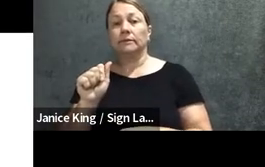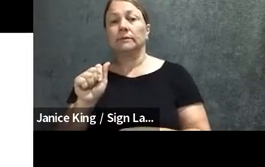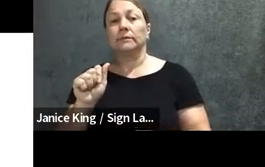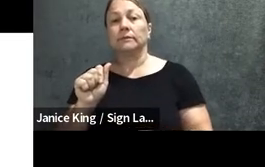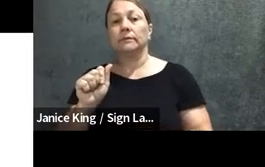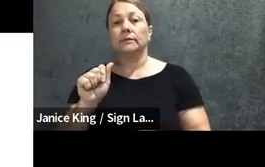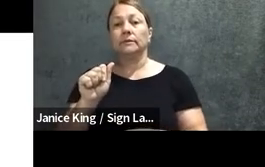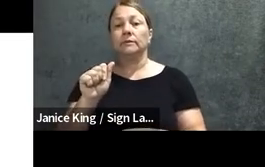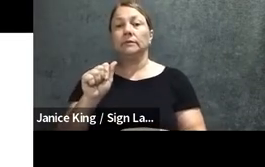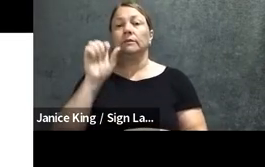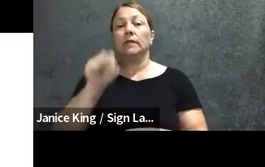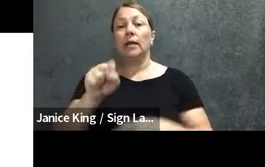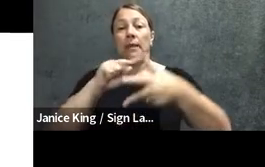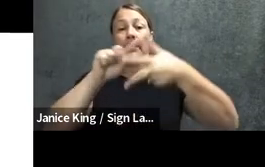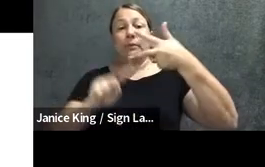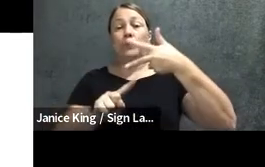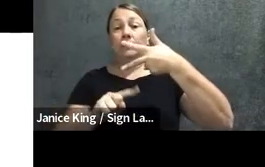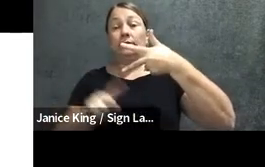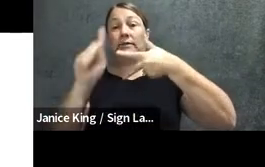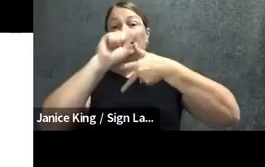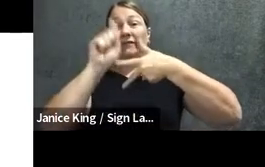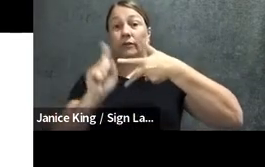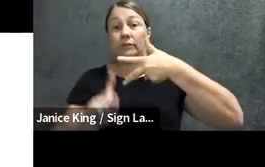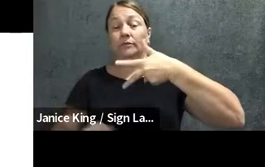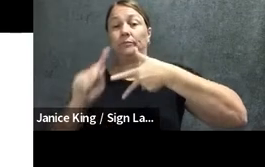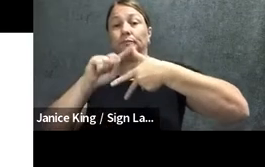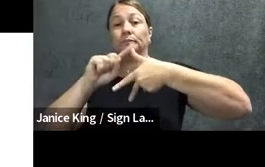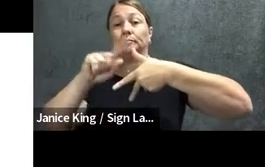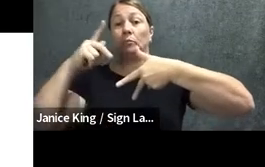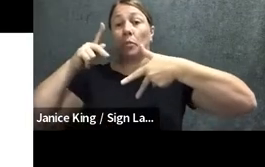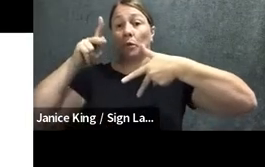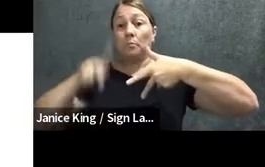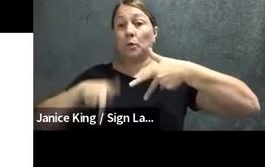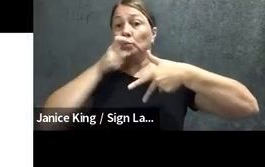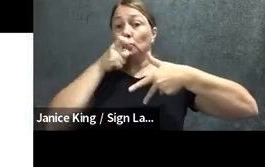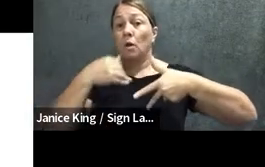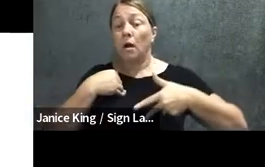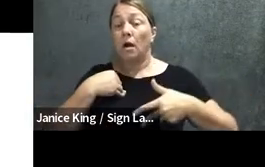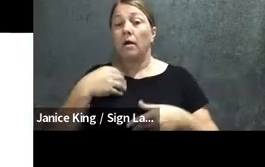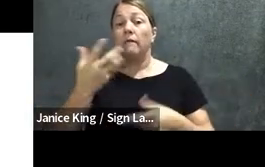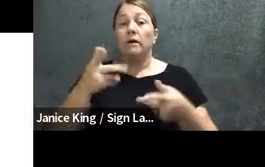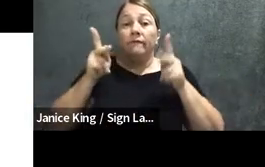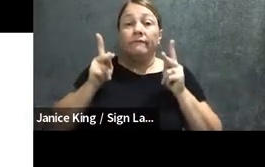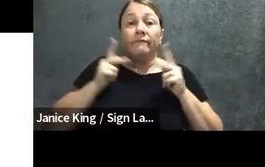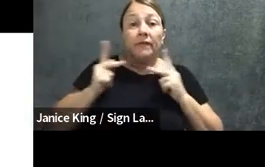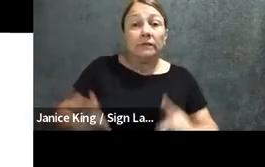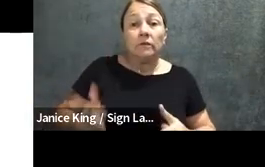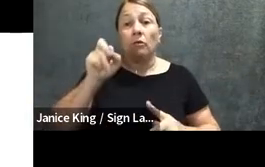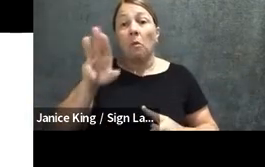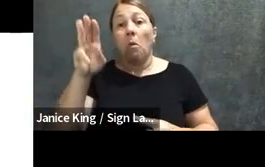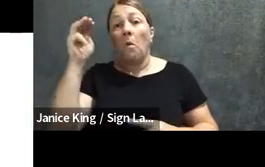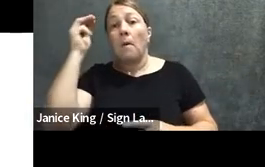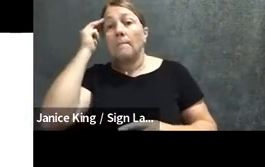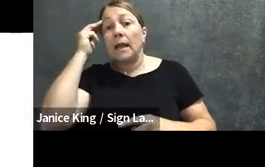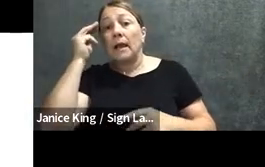can be one of three things. It's a person who has a physical or mental impairment that substantially limits a major life